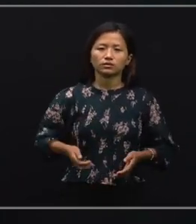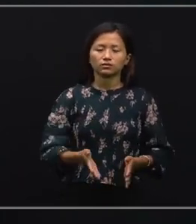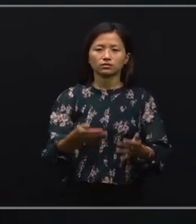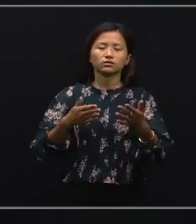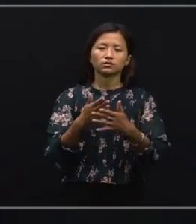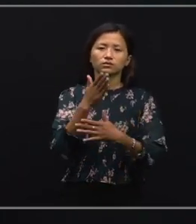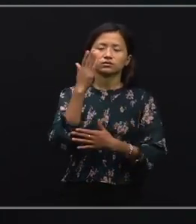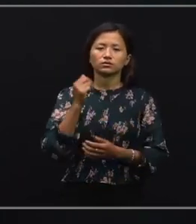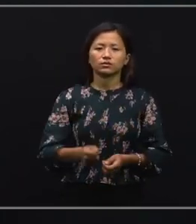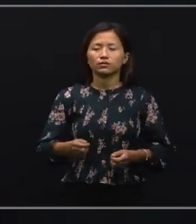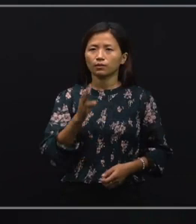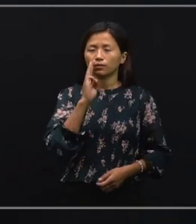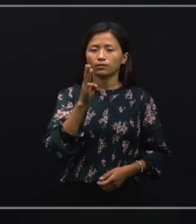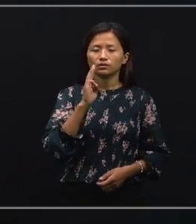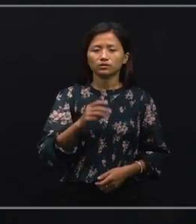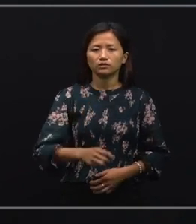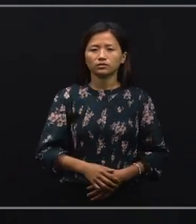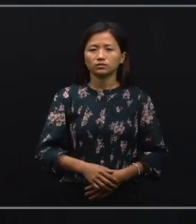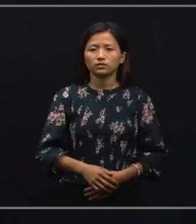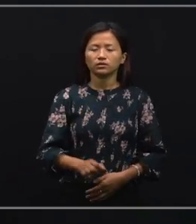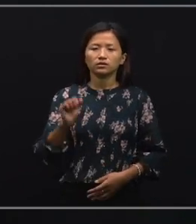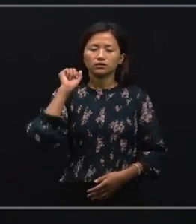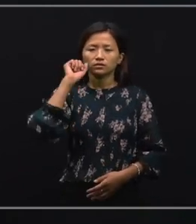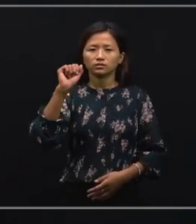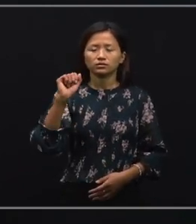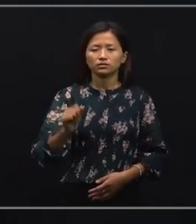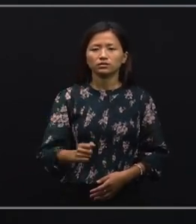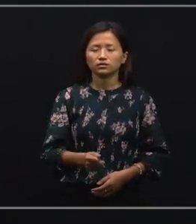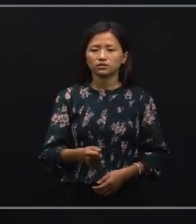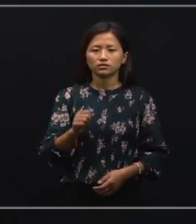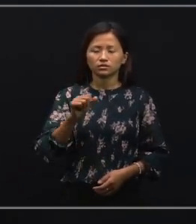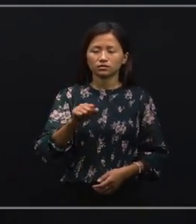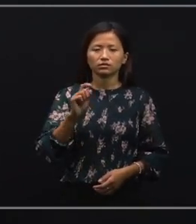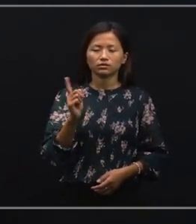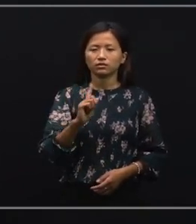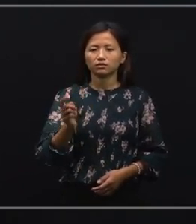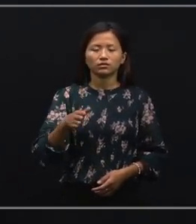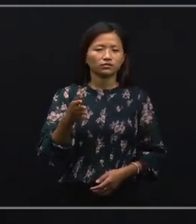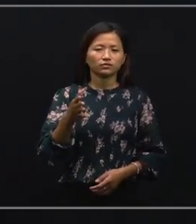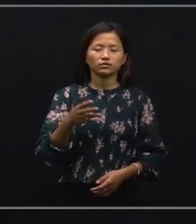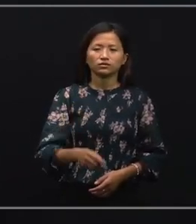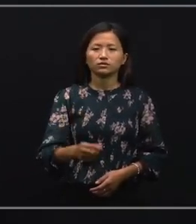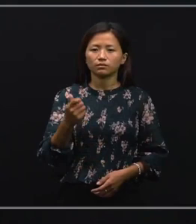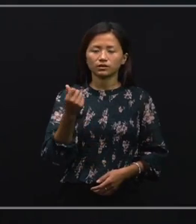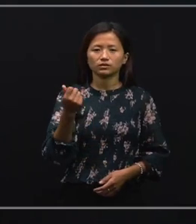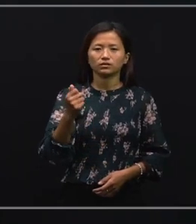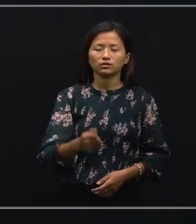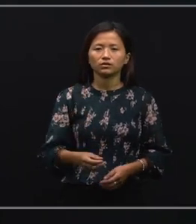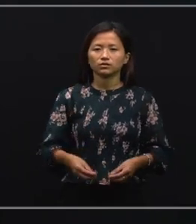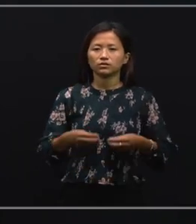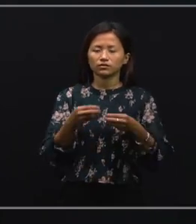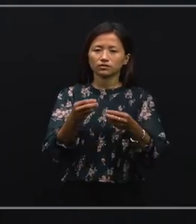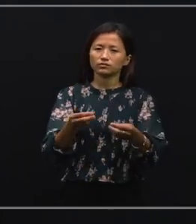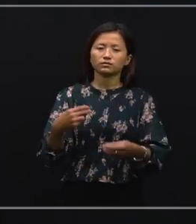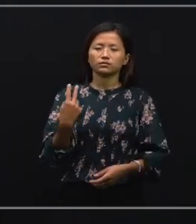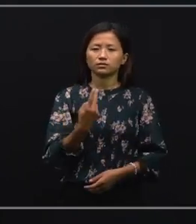lake, across the water. And he said, it is not for your silver bride, okay? It is not for the money that you